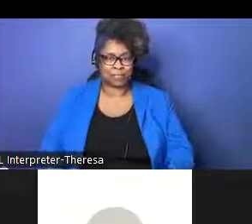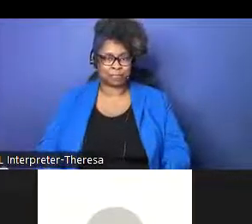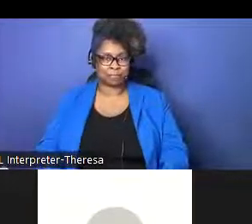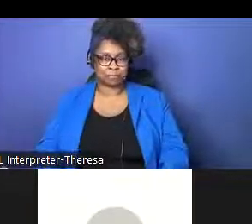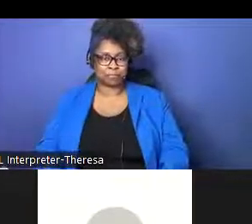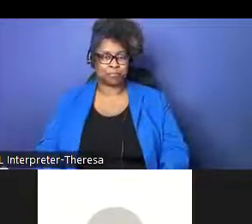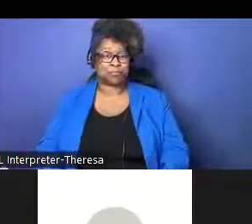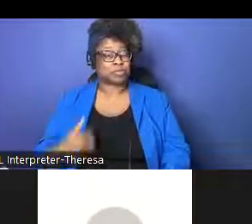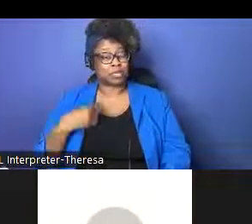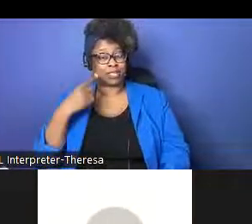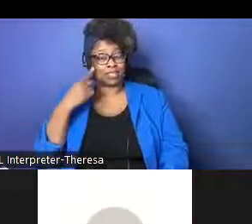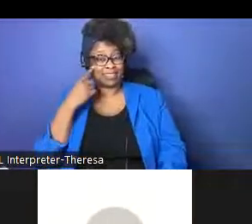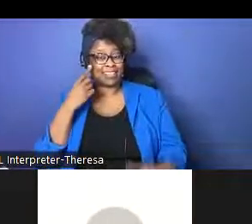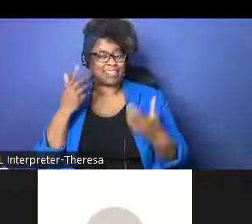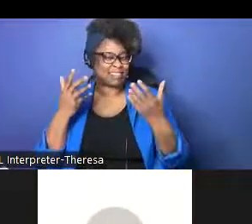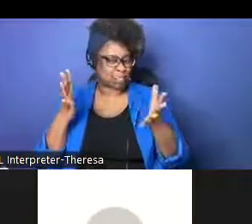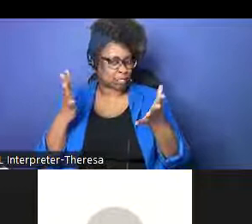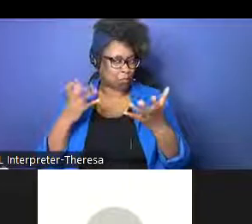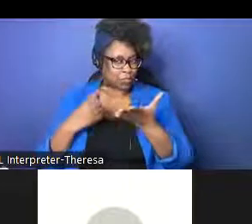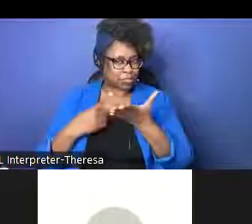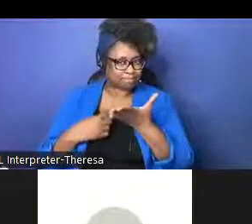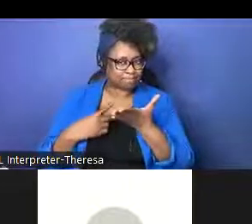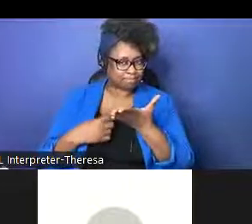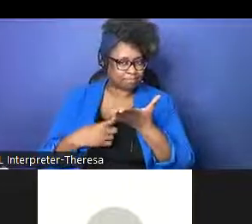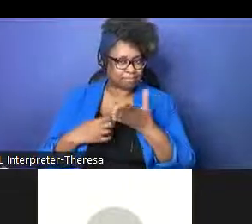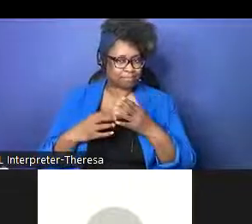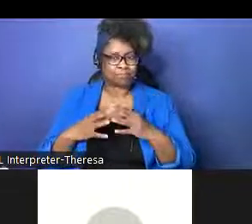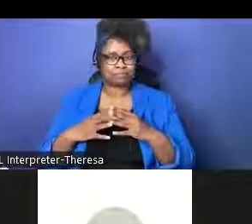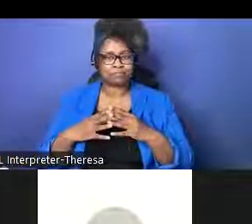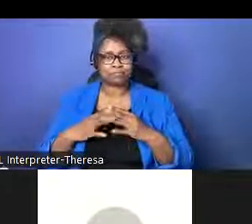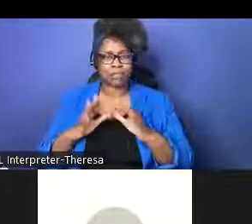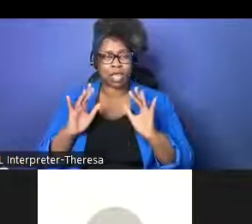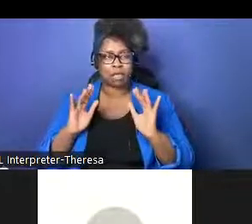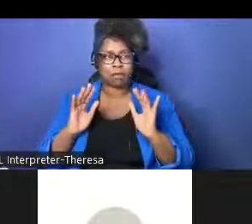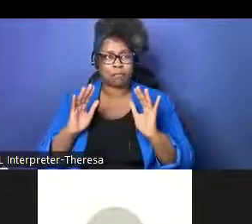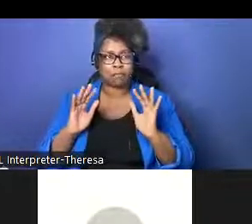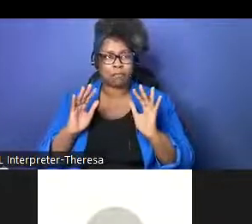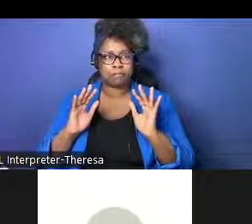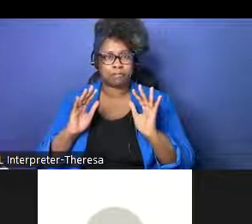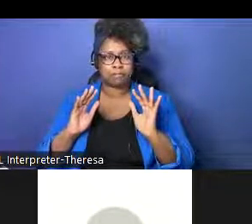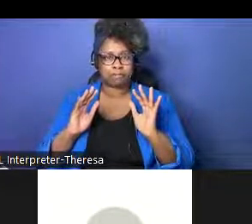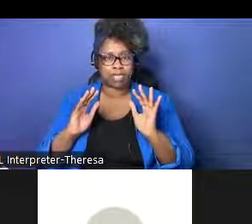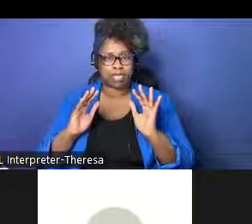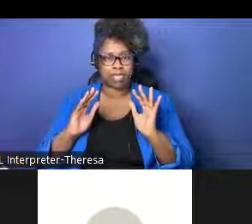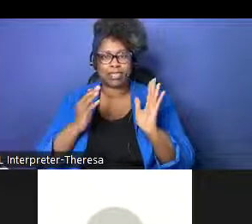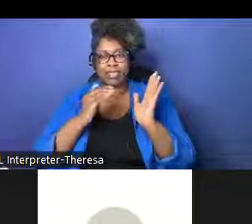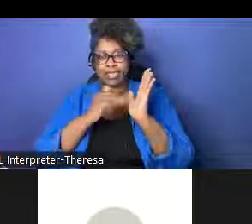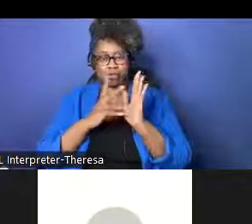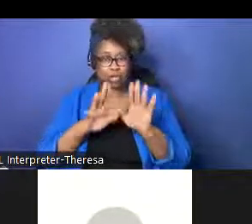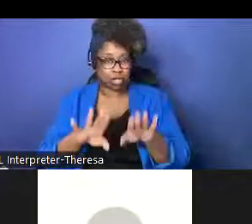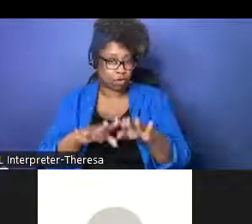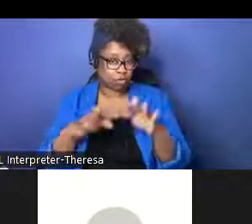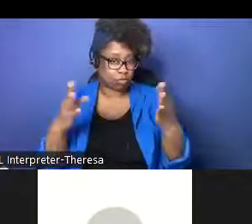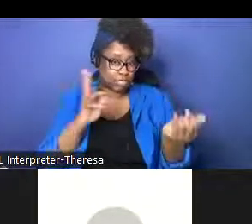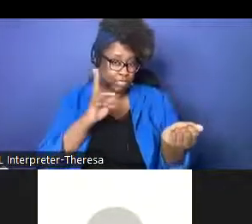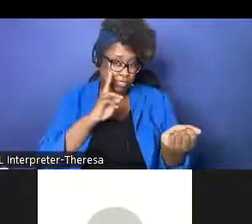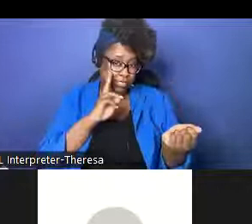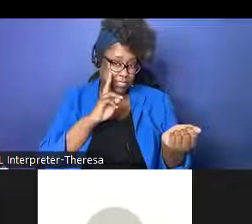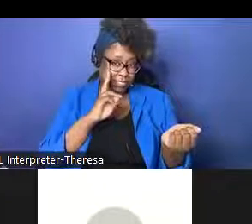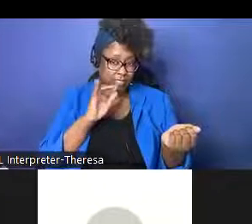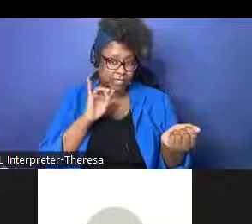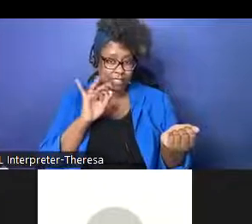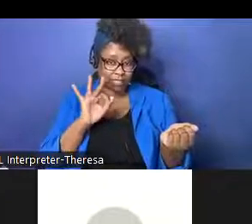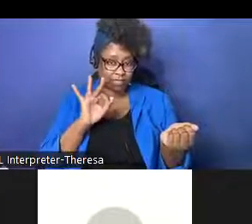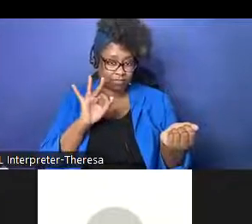So I think that's all I wanted to cover here. And again, would like to open it up to see if anything